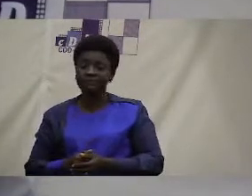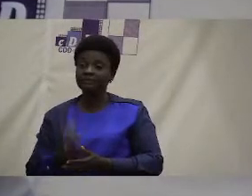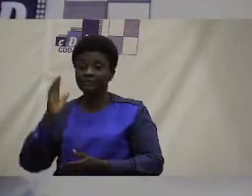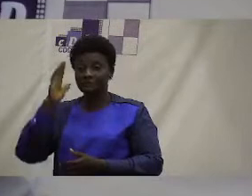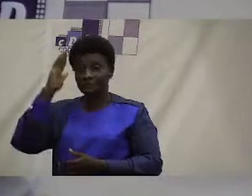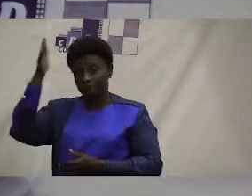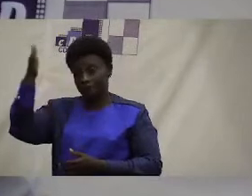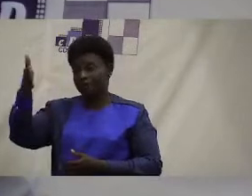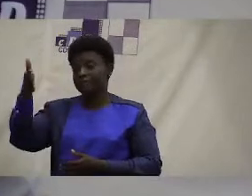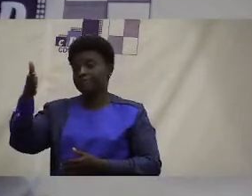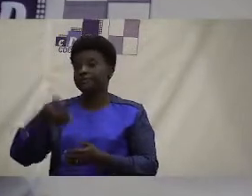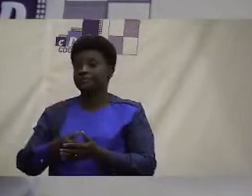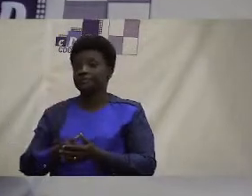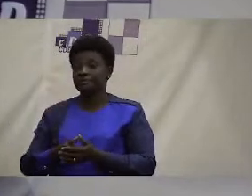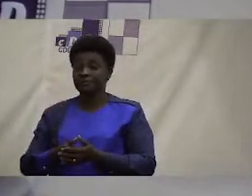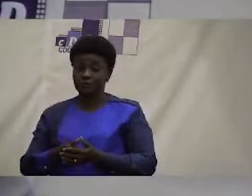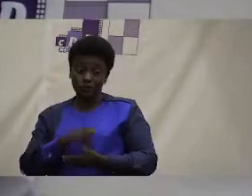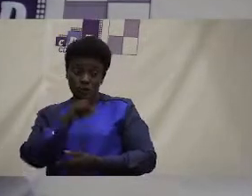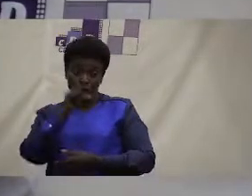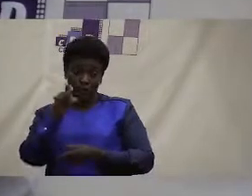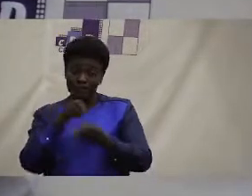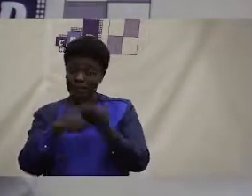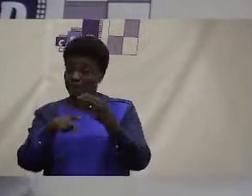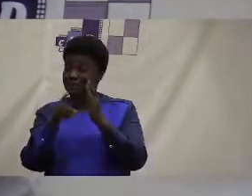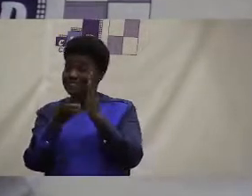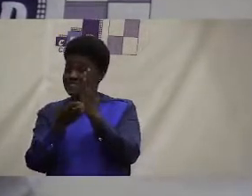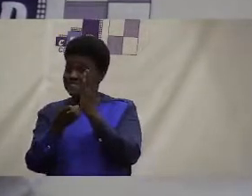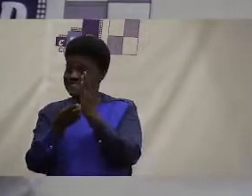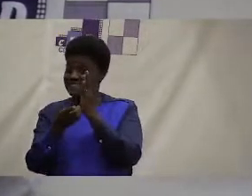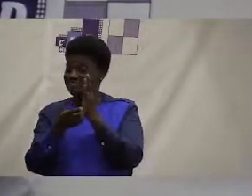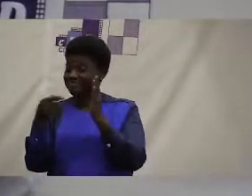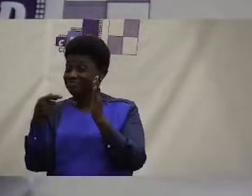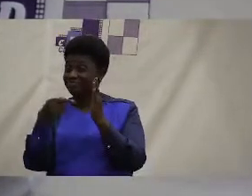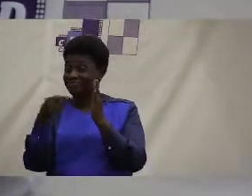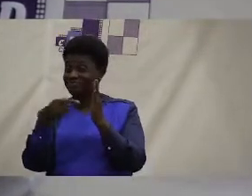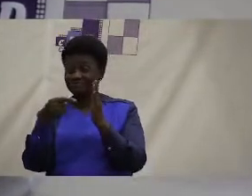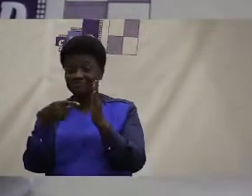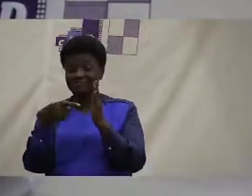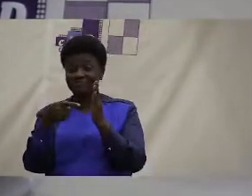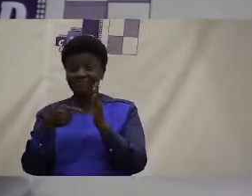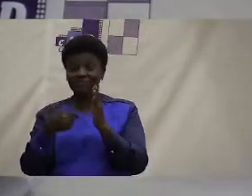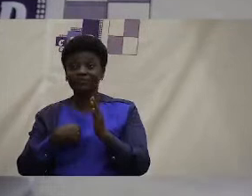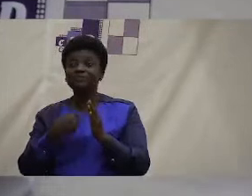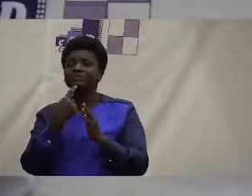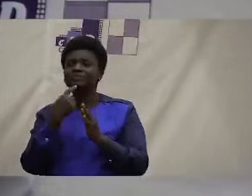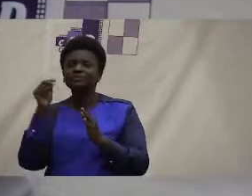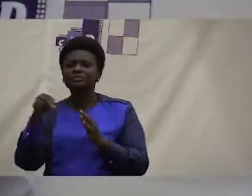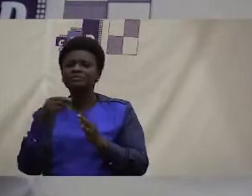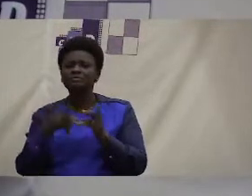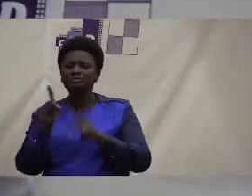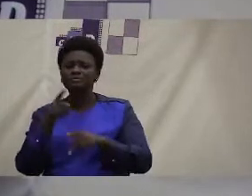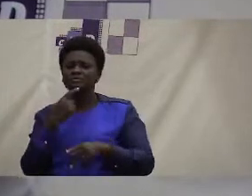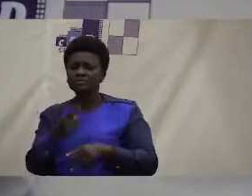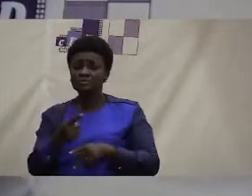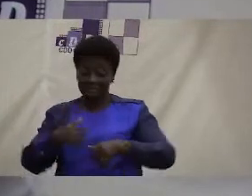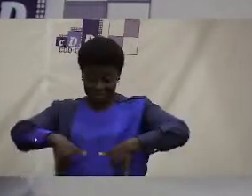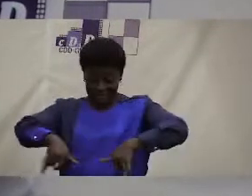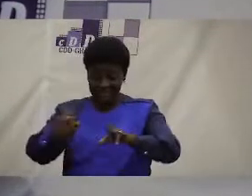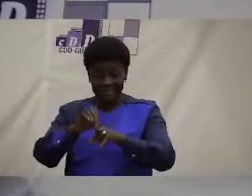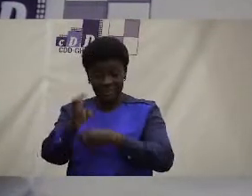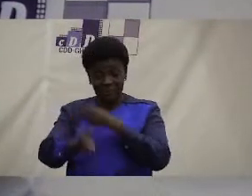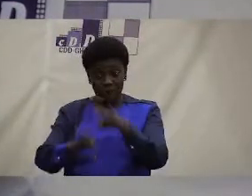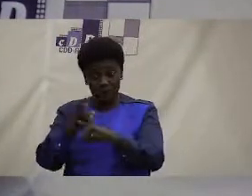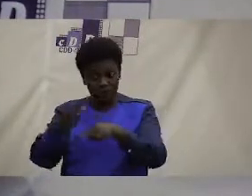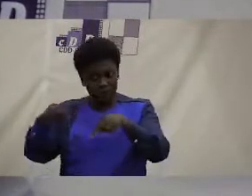future, really. On the question of digital rights, really, I may be bold to say that still in this world